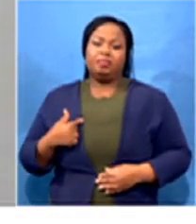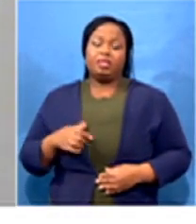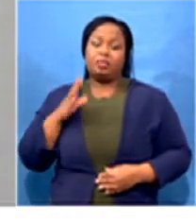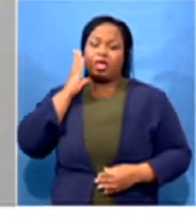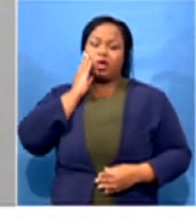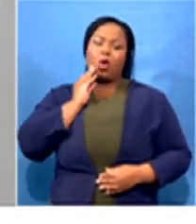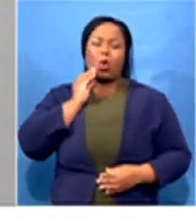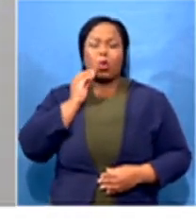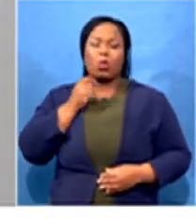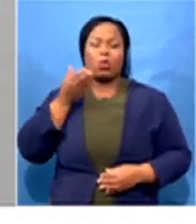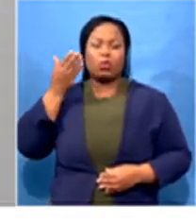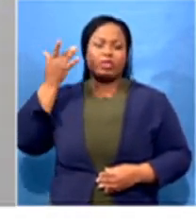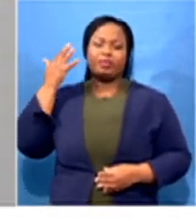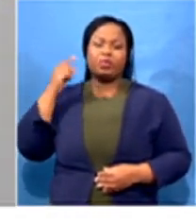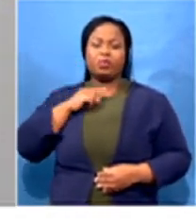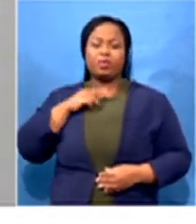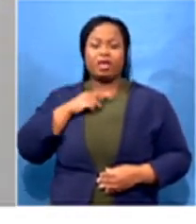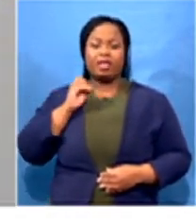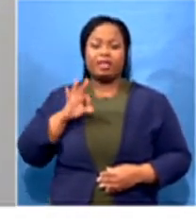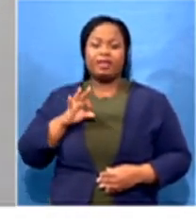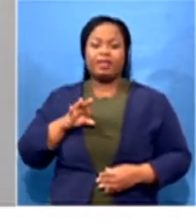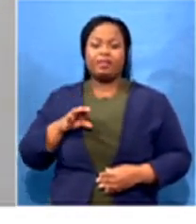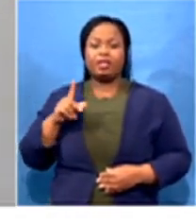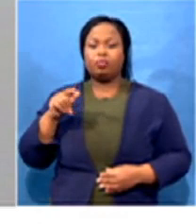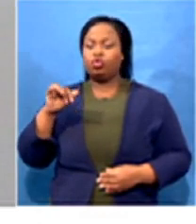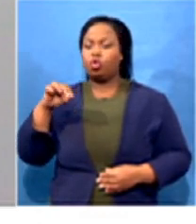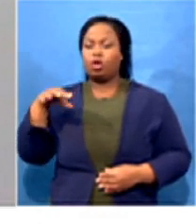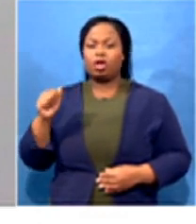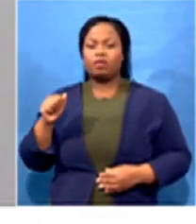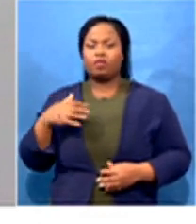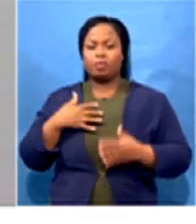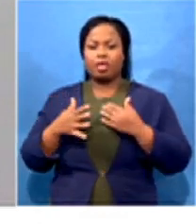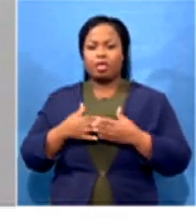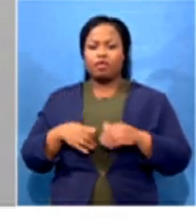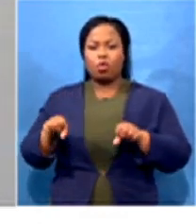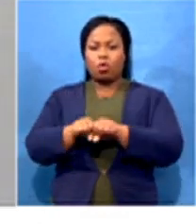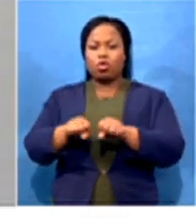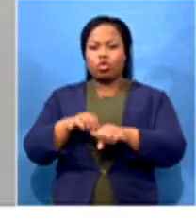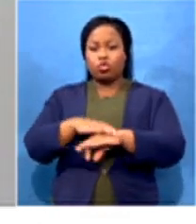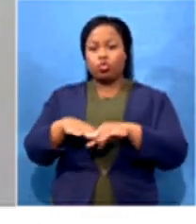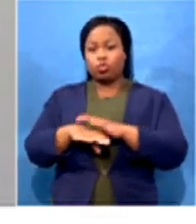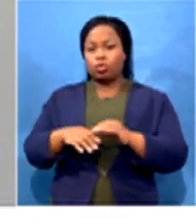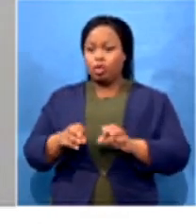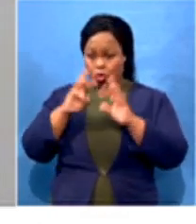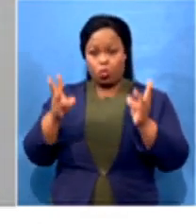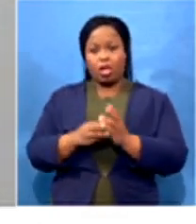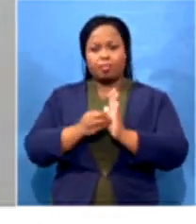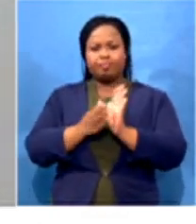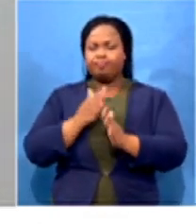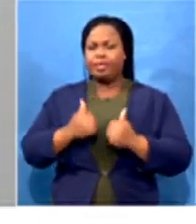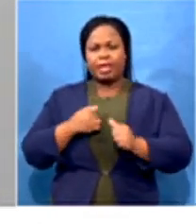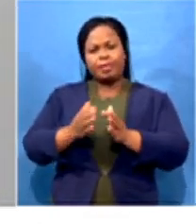school guys who thinks, you know, if you put Eliud Kipchoge in any half decent pair of running shoes, he's going to set a world record. You know, it's